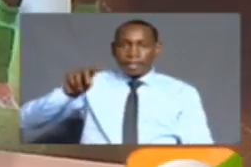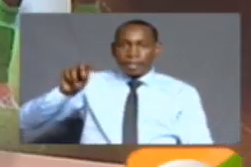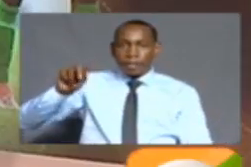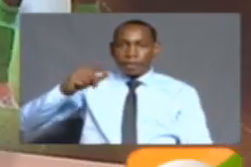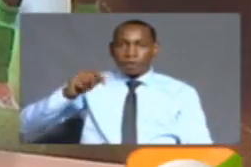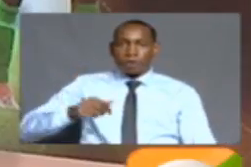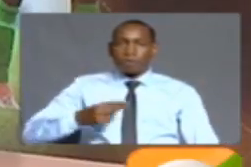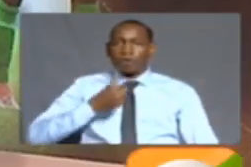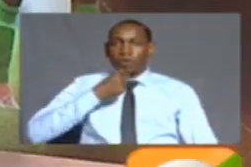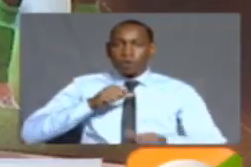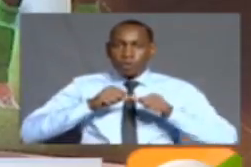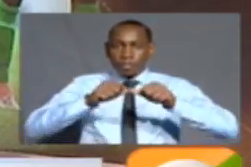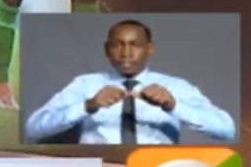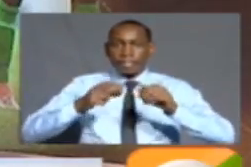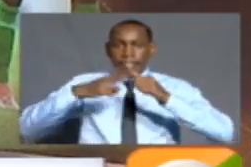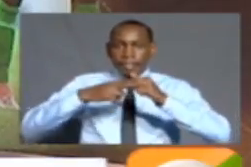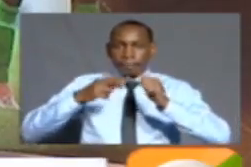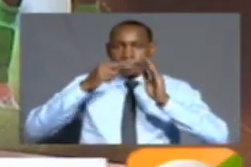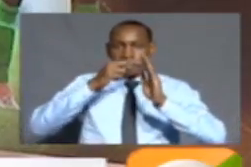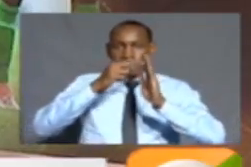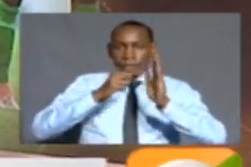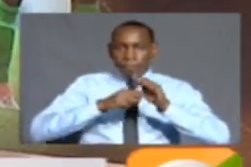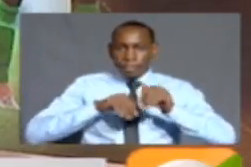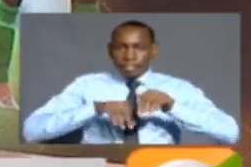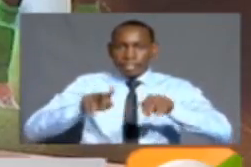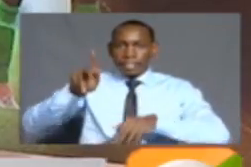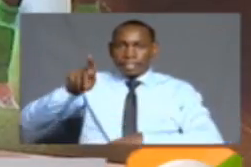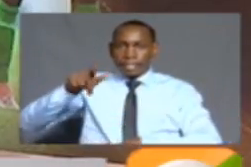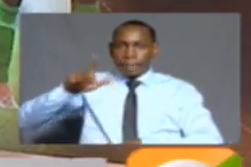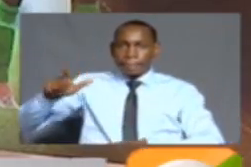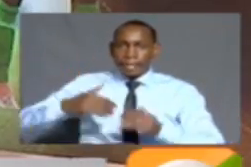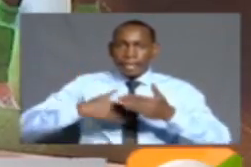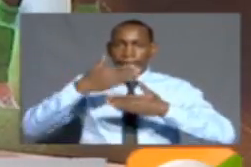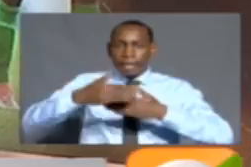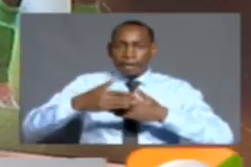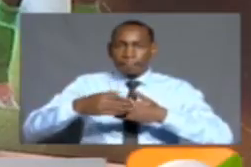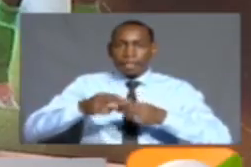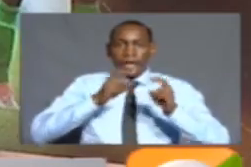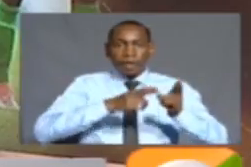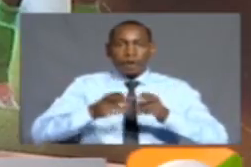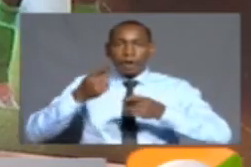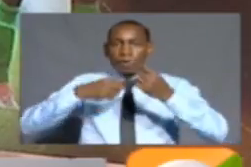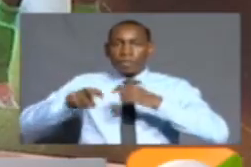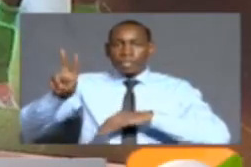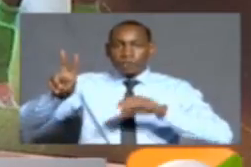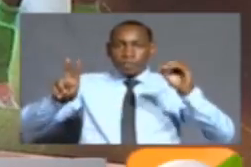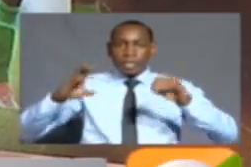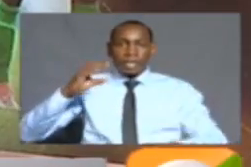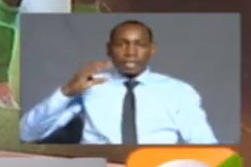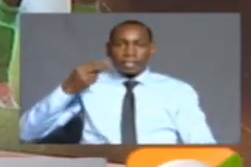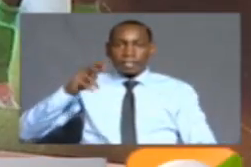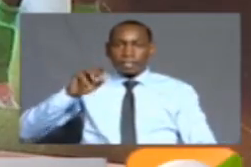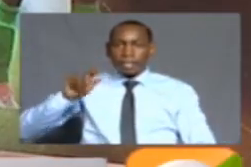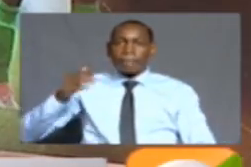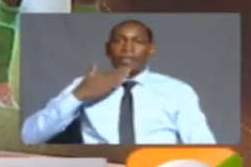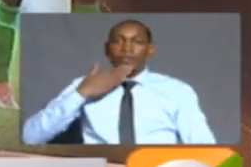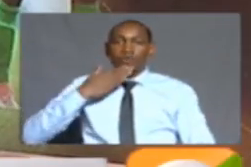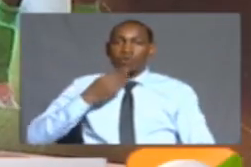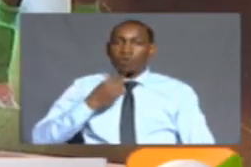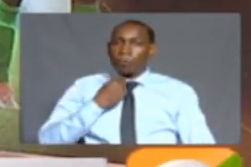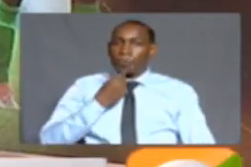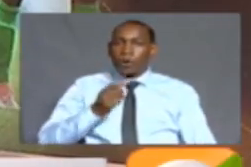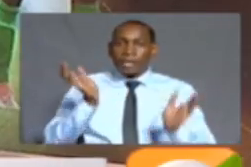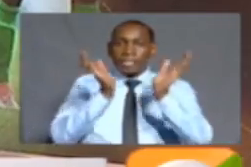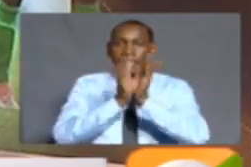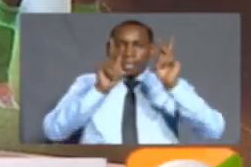Gor Mahia maintained their 7 points gap at the summit of the Kenyan Premier League standings after a routine 2-0 victory over Chemilil Sugar at the Moi Stadium in